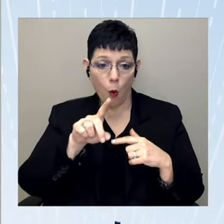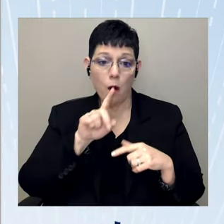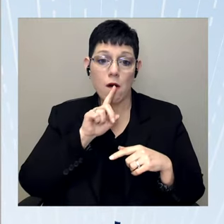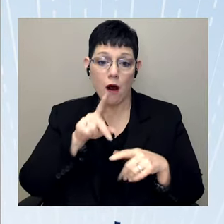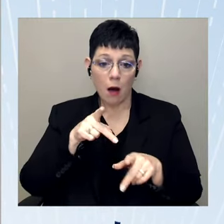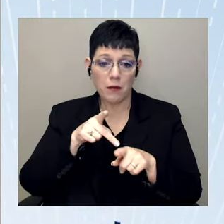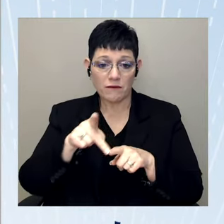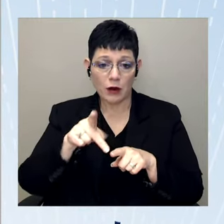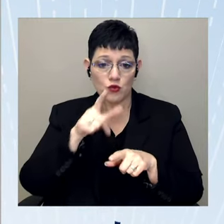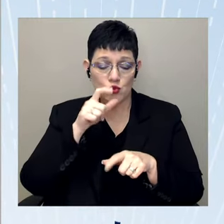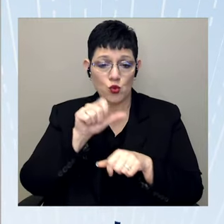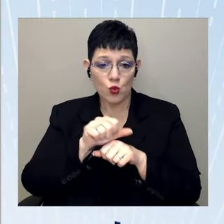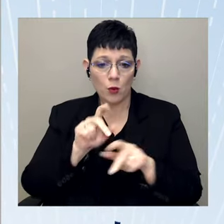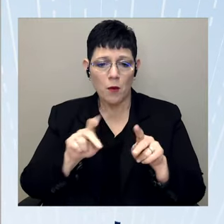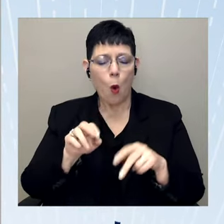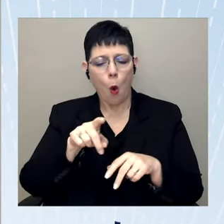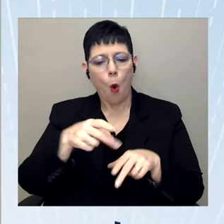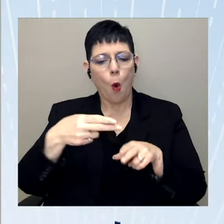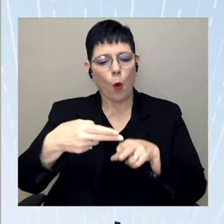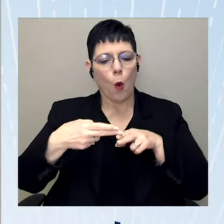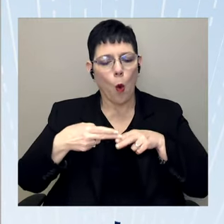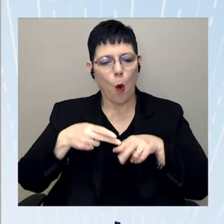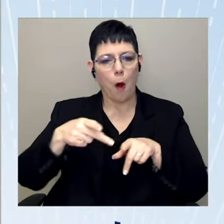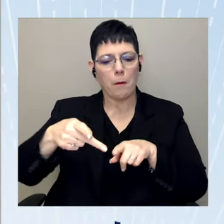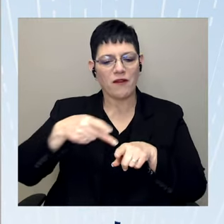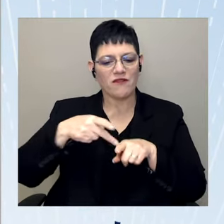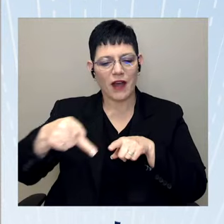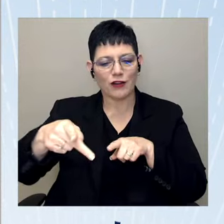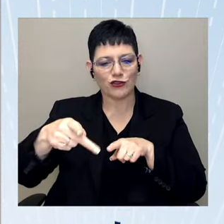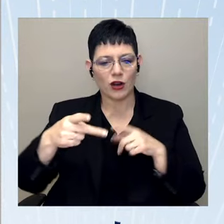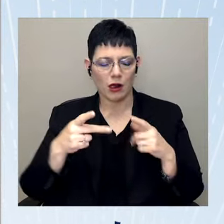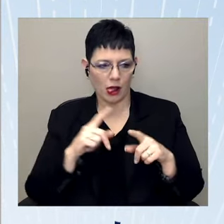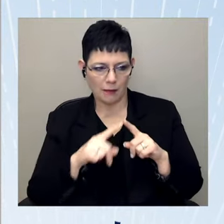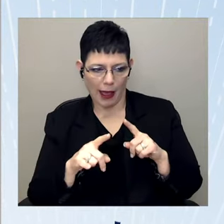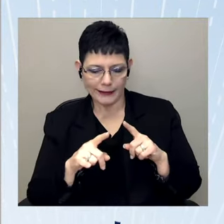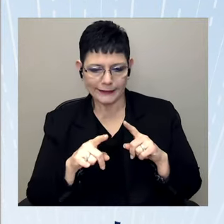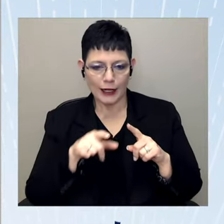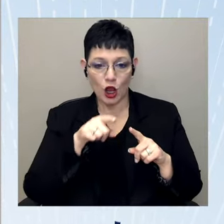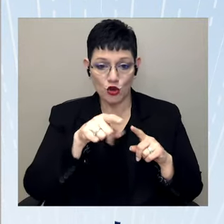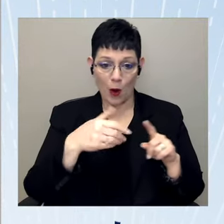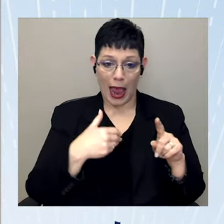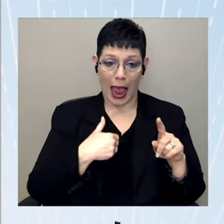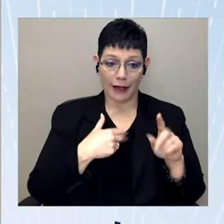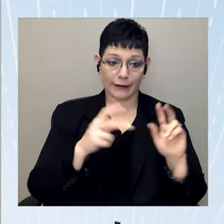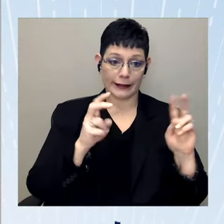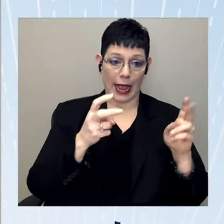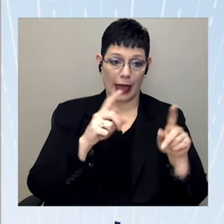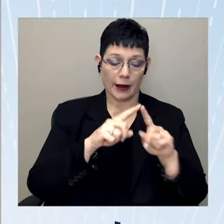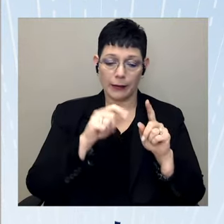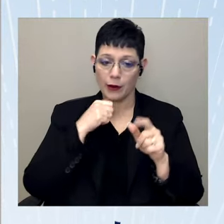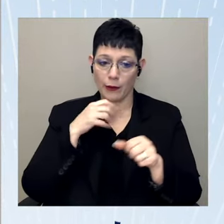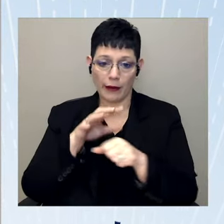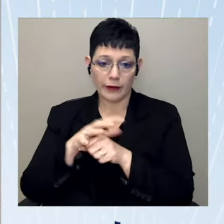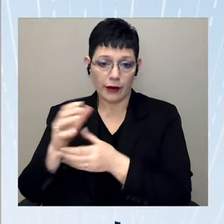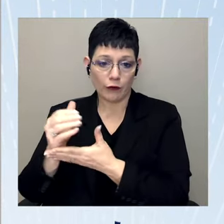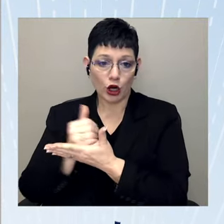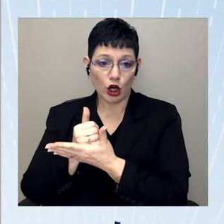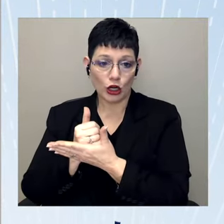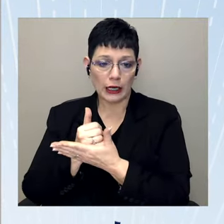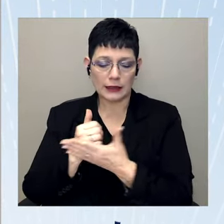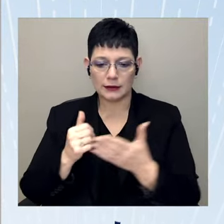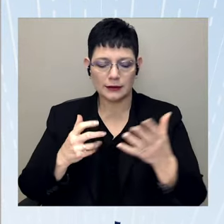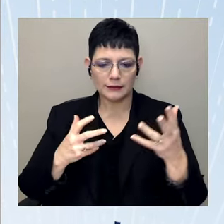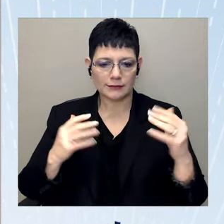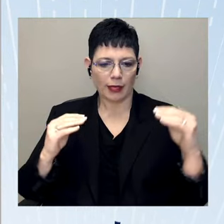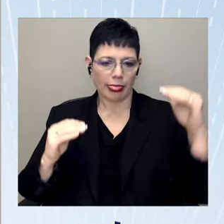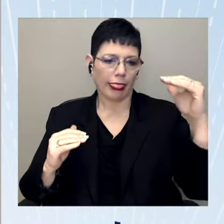like to call yourself a professional and you're waiting for your wages to catch up to what the word profession means. And we are trying to make it so